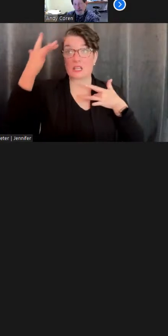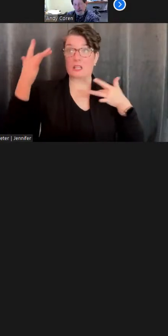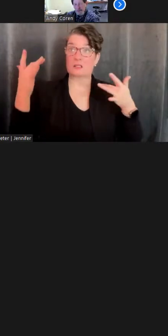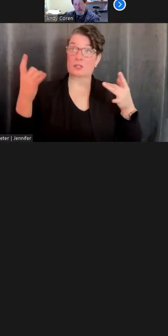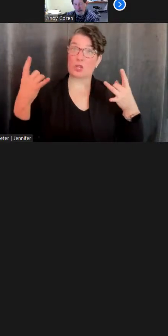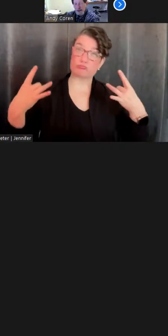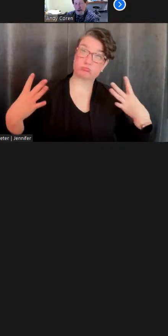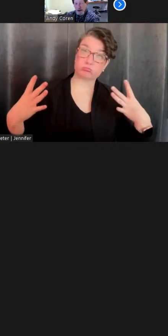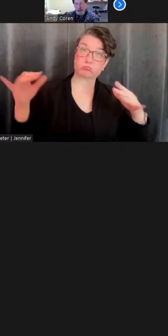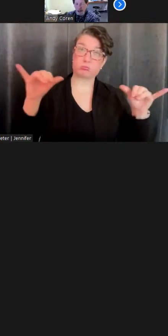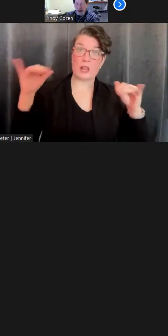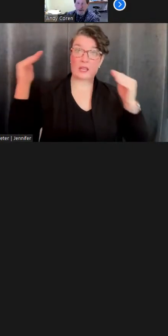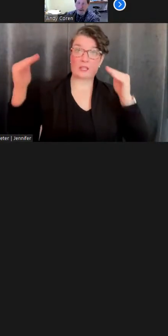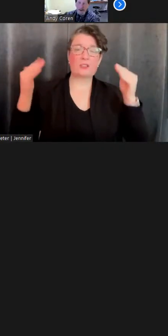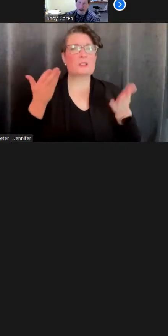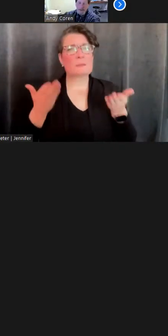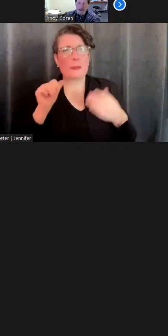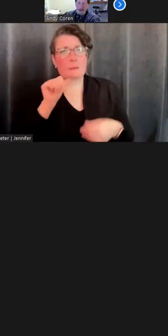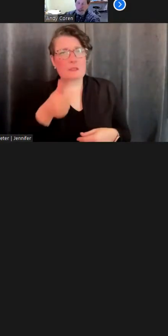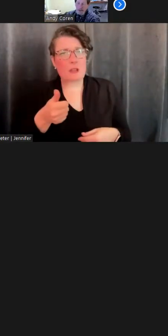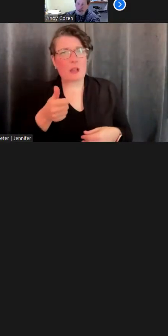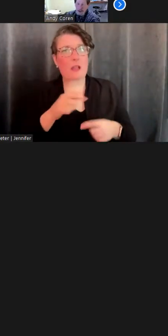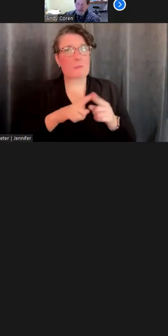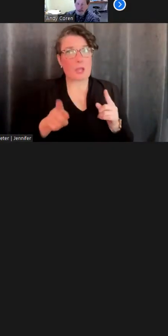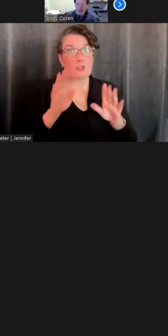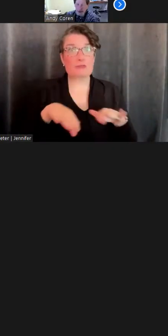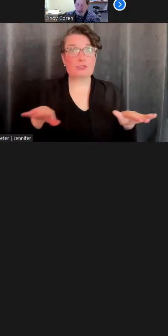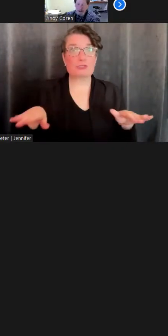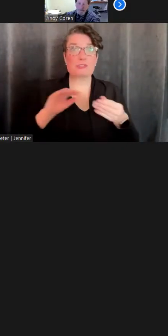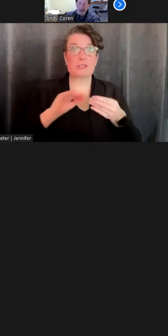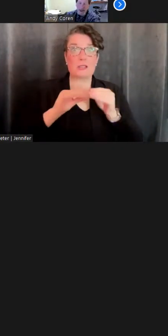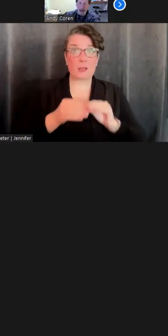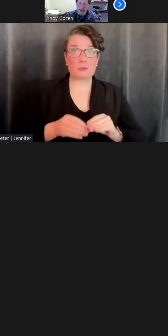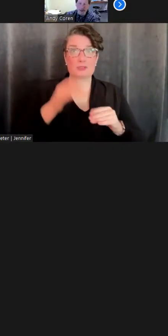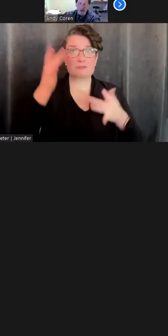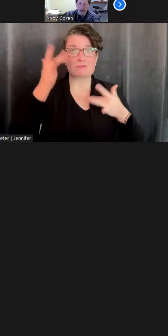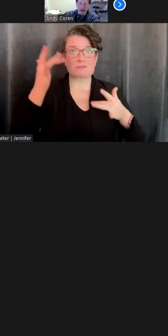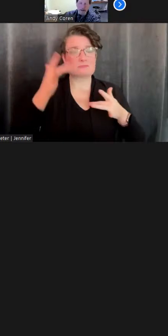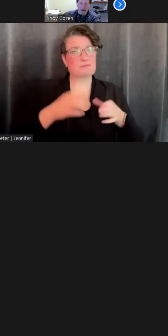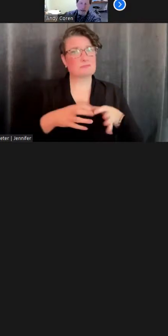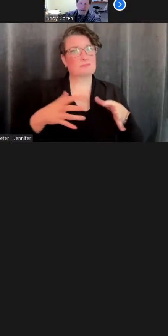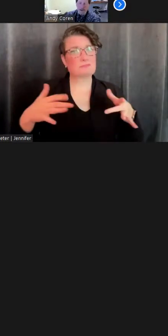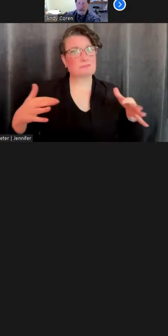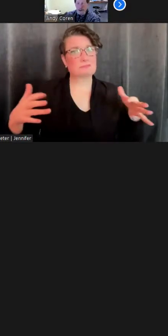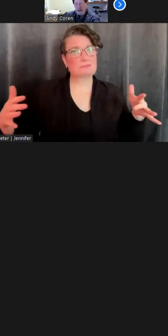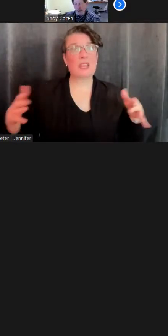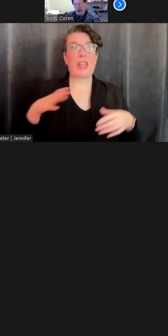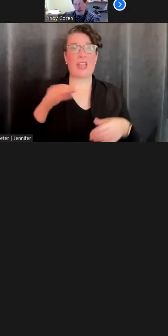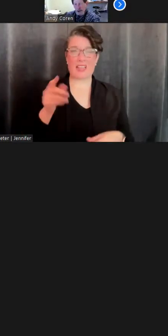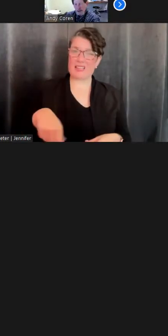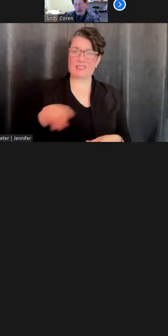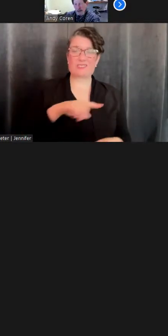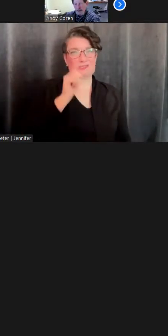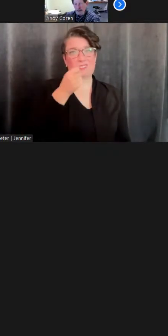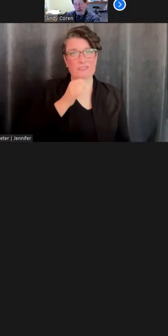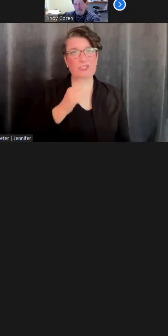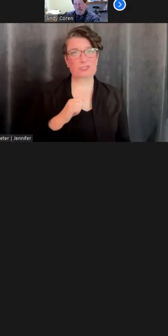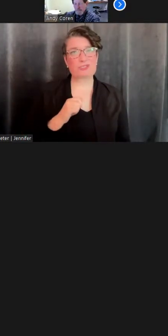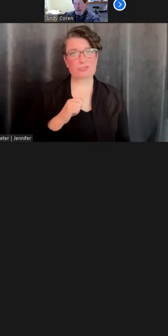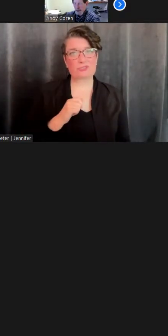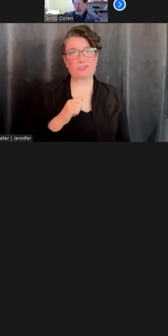that have been infected are going up, and there's a lot of suffering among them. And as well, there's a lot of data showing